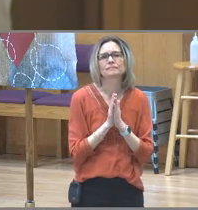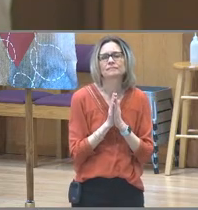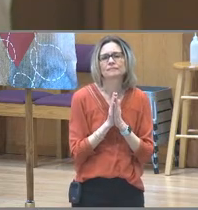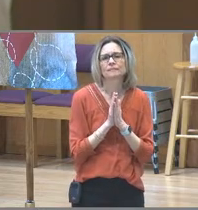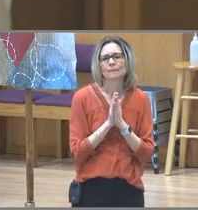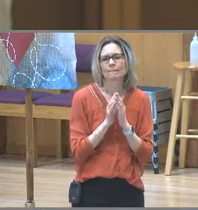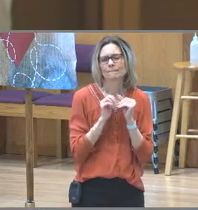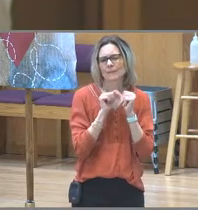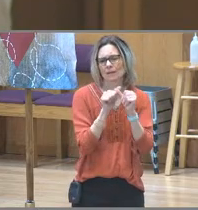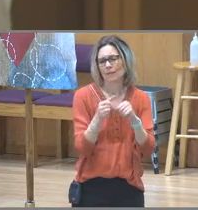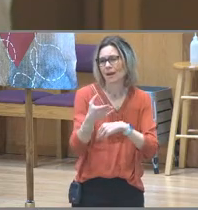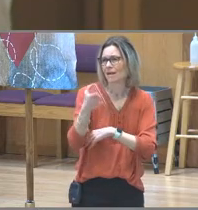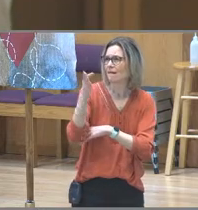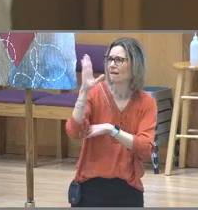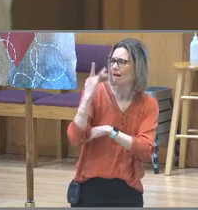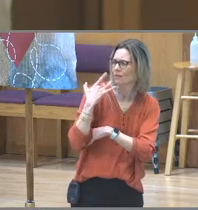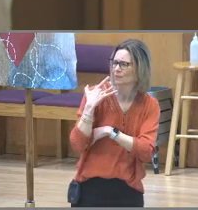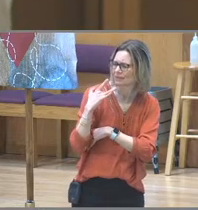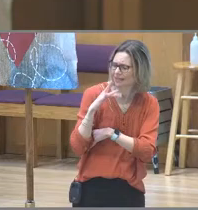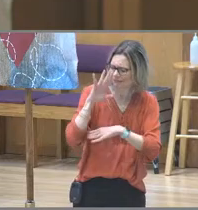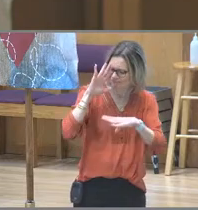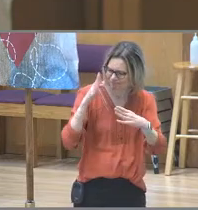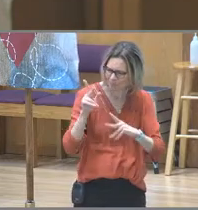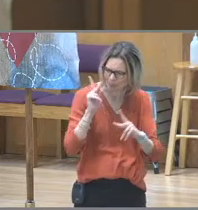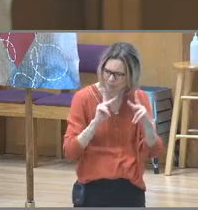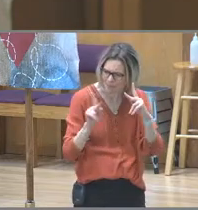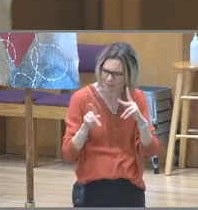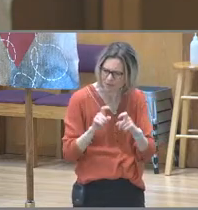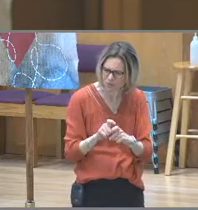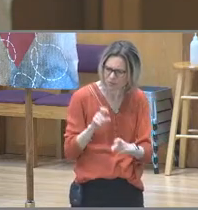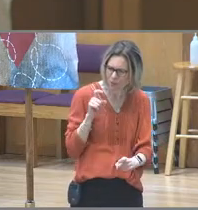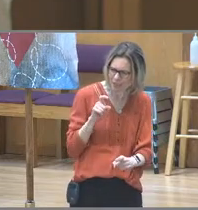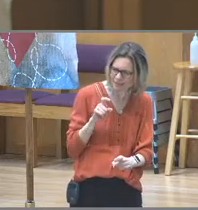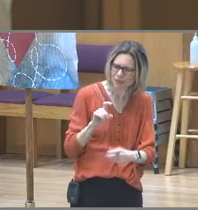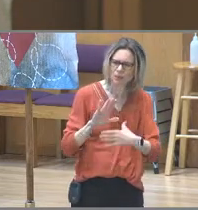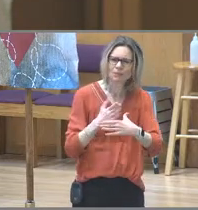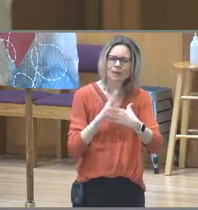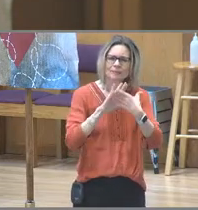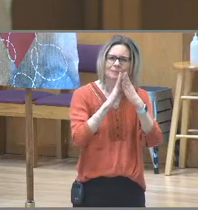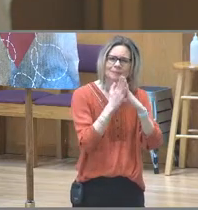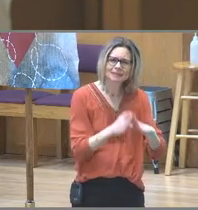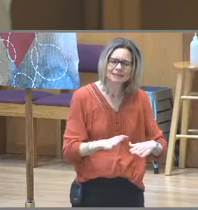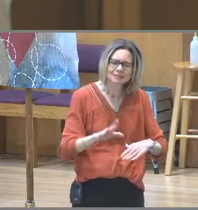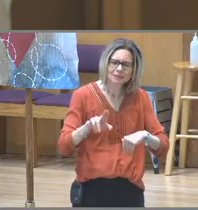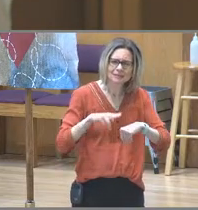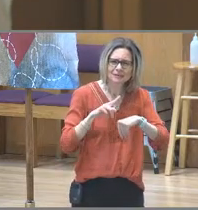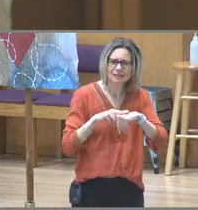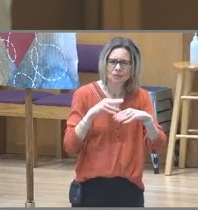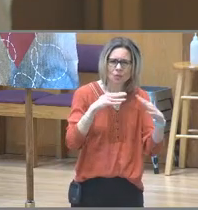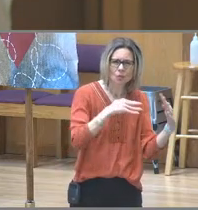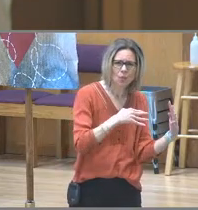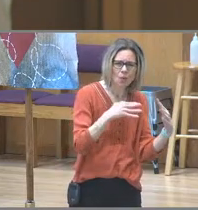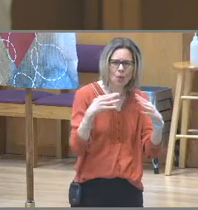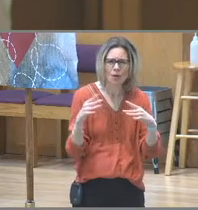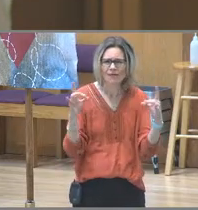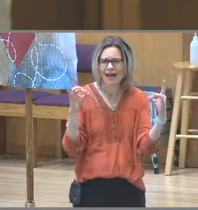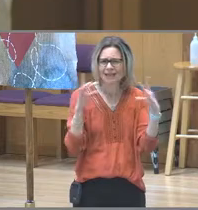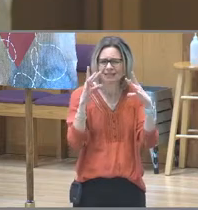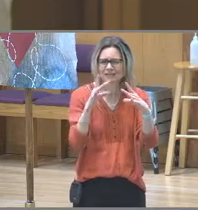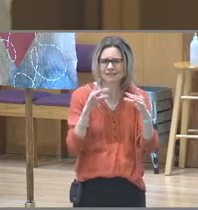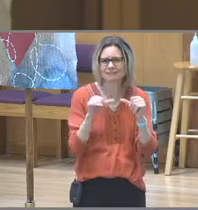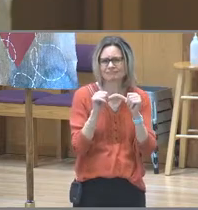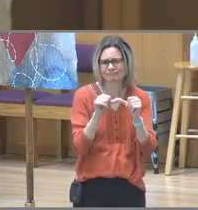we focus on those in distress. We pray for peace among nations where war and violence